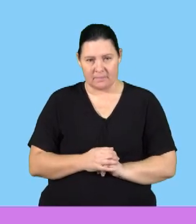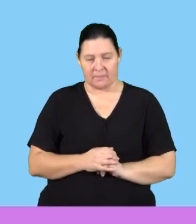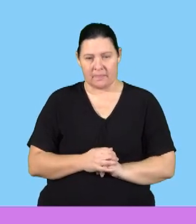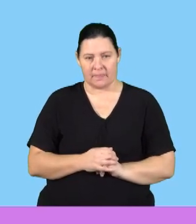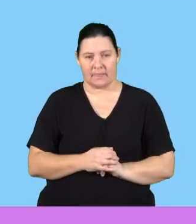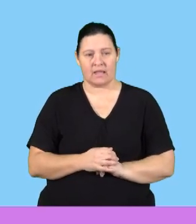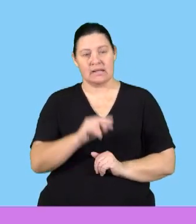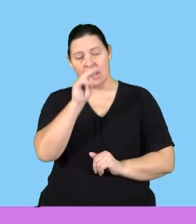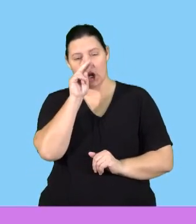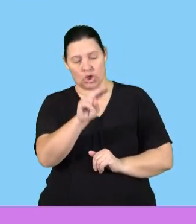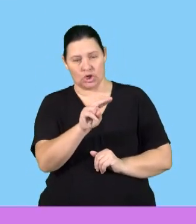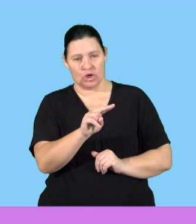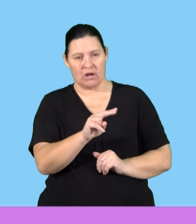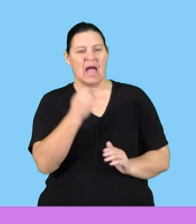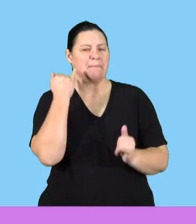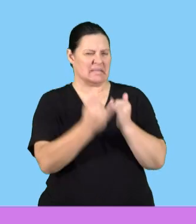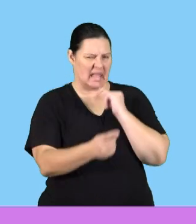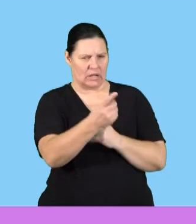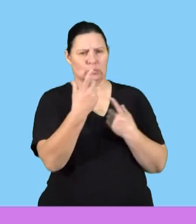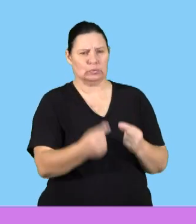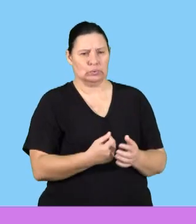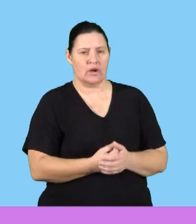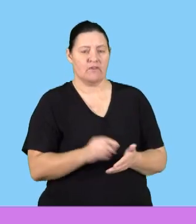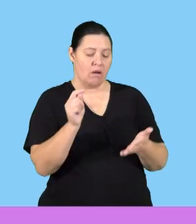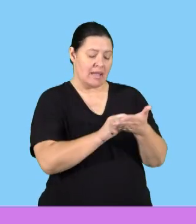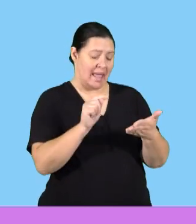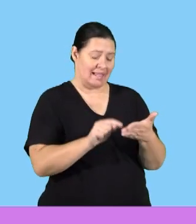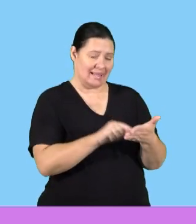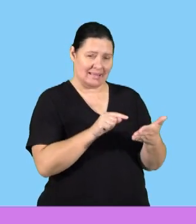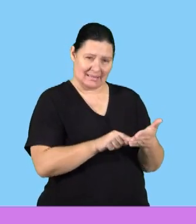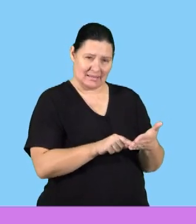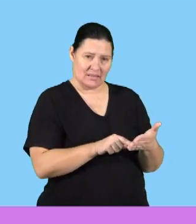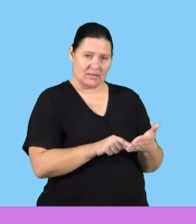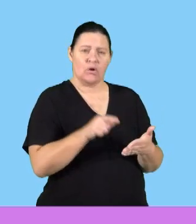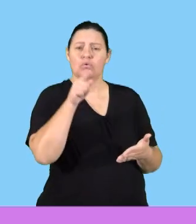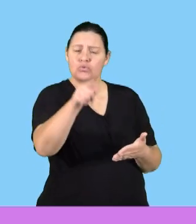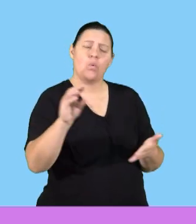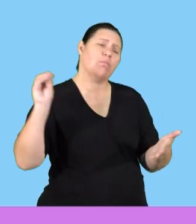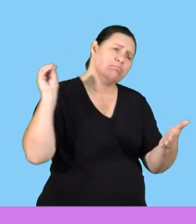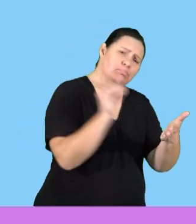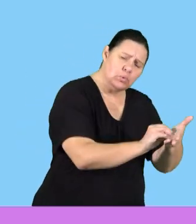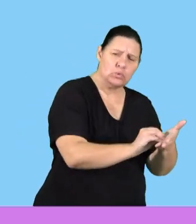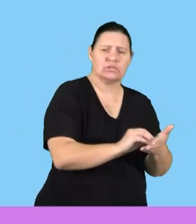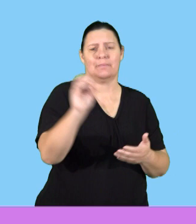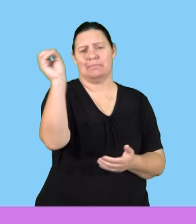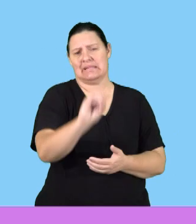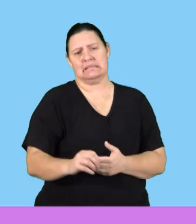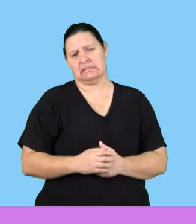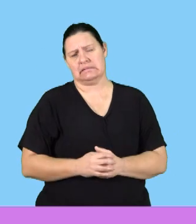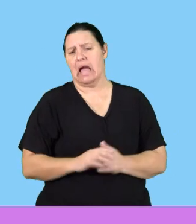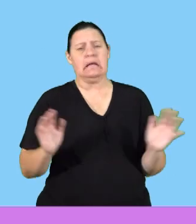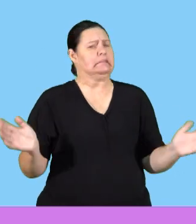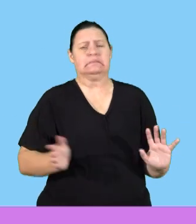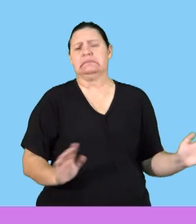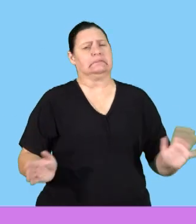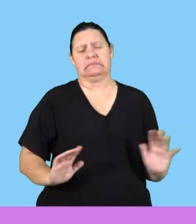then also, let us have a look at the common error. When you press your calculator, basically when there's a need for